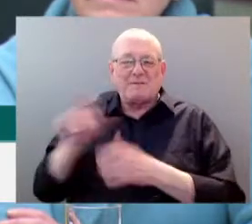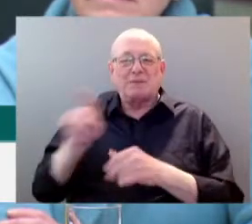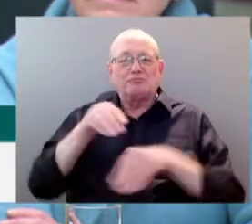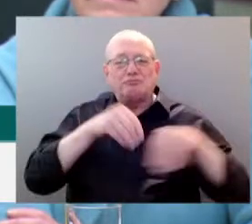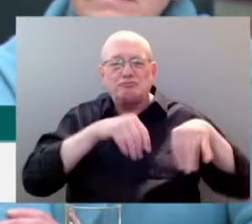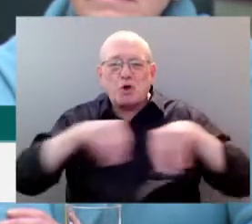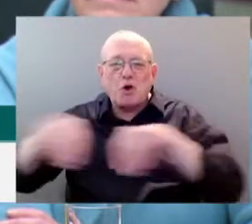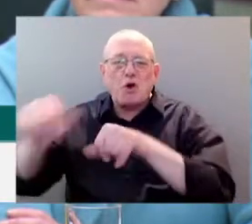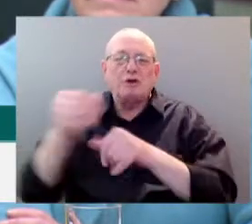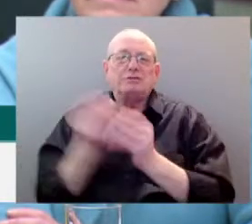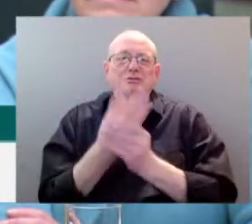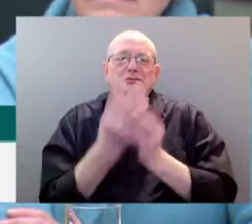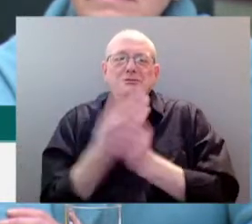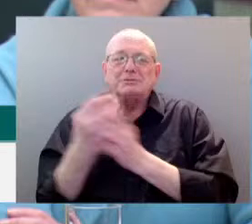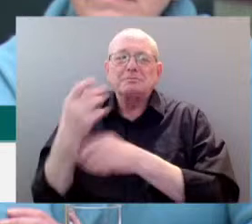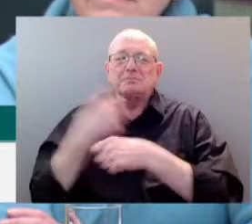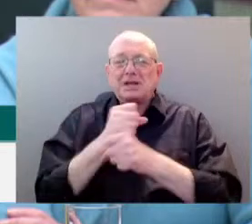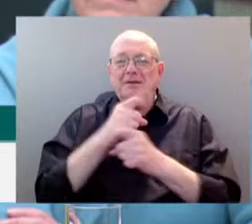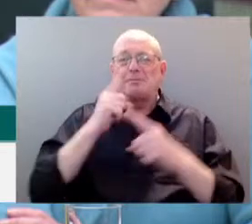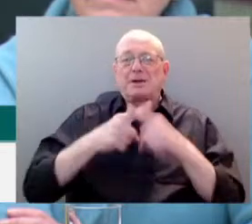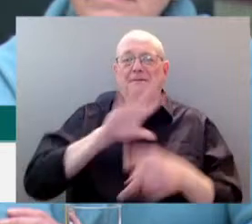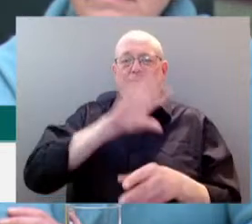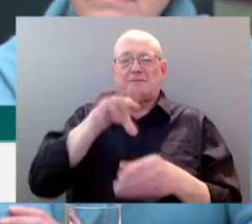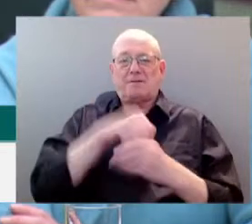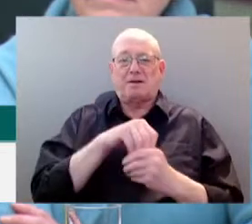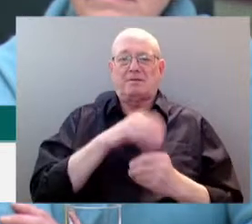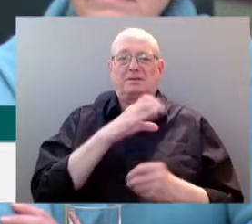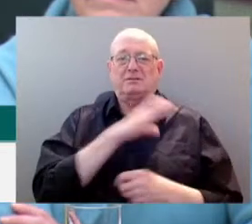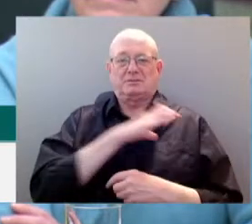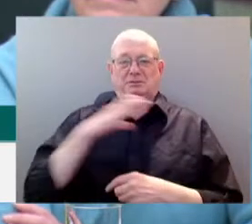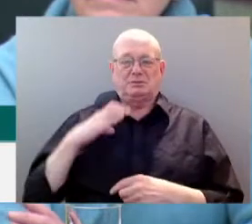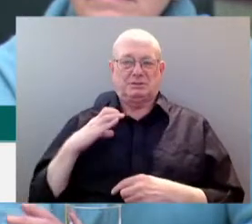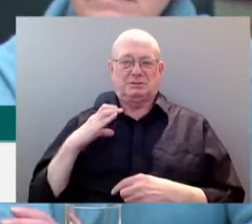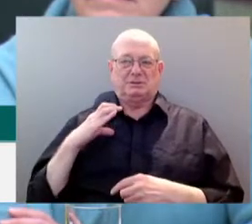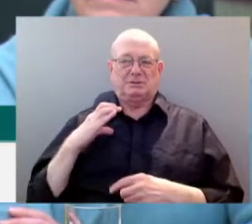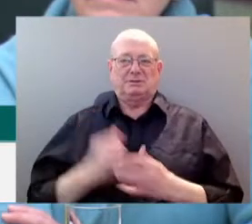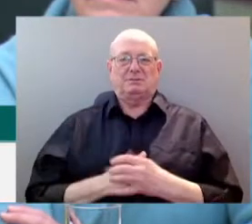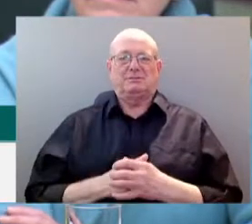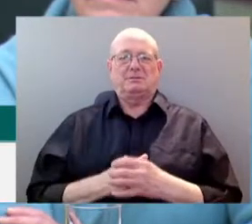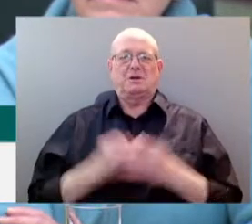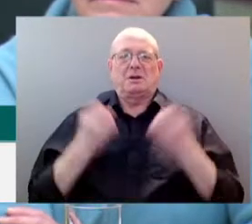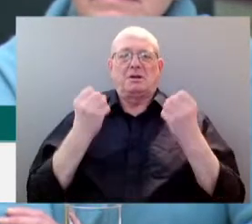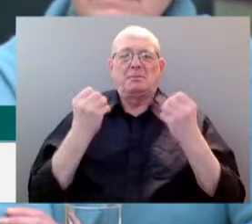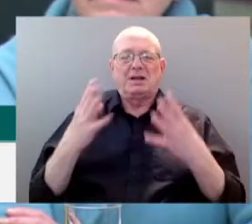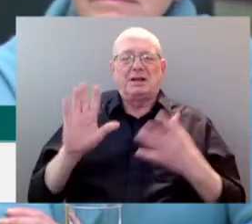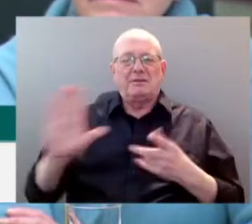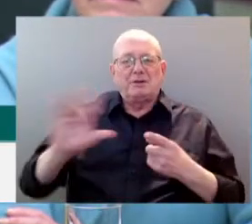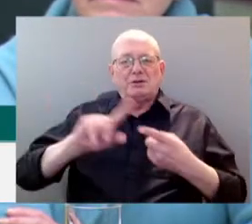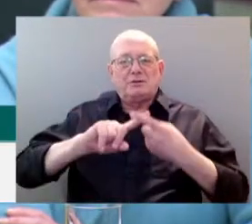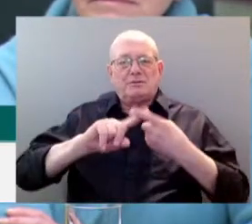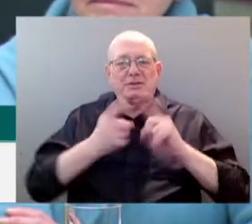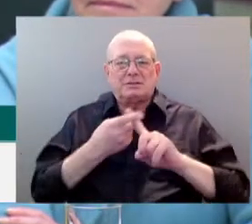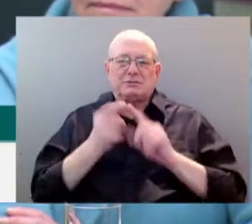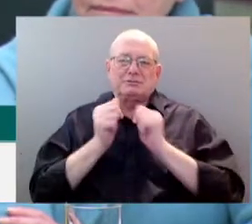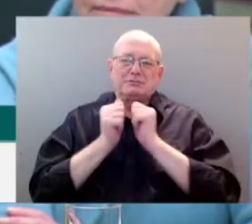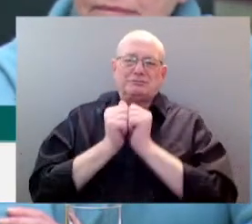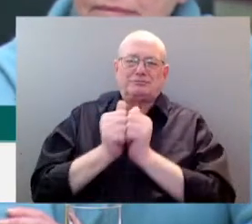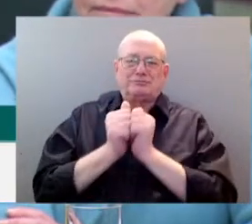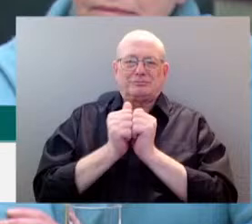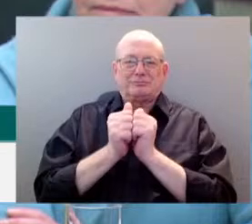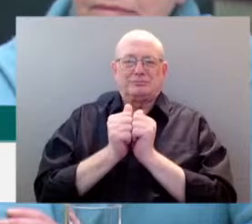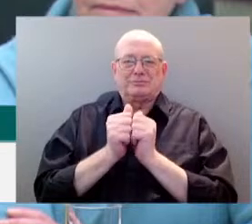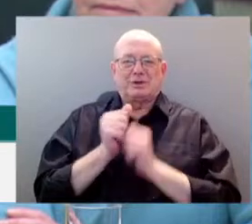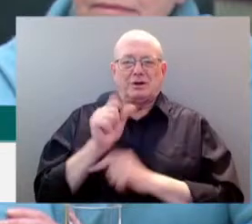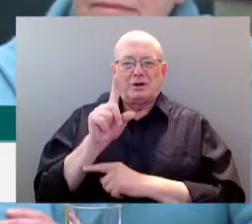auxiliary so many lifelong friends were made at the Kingsway branch of number 175 and through the Alberta Northwest Territory